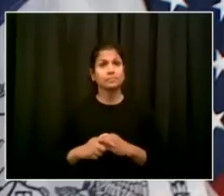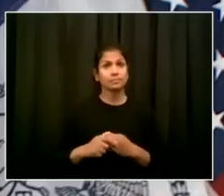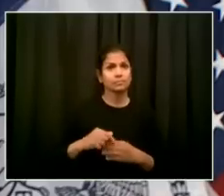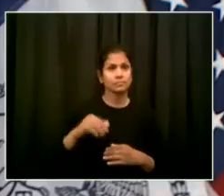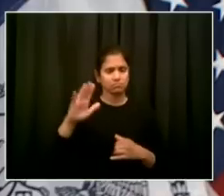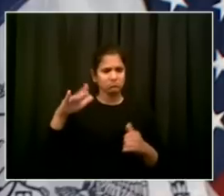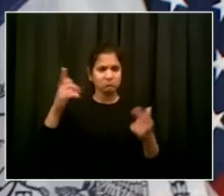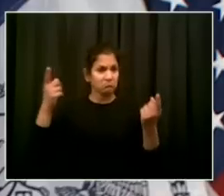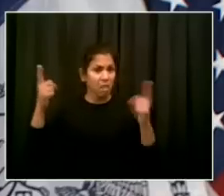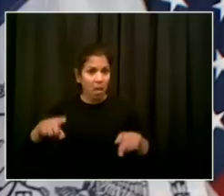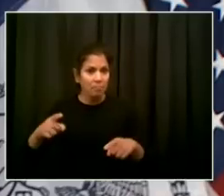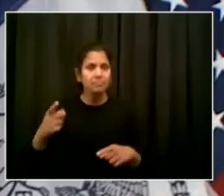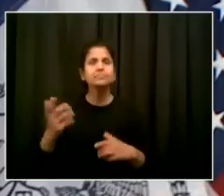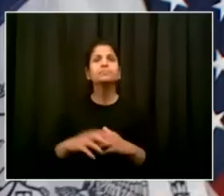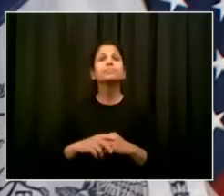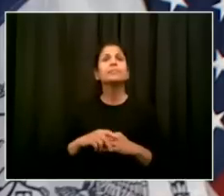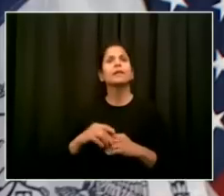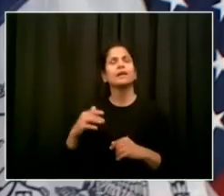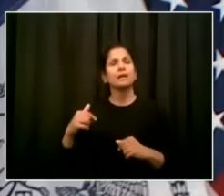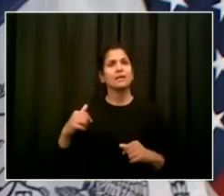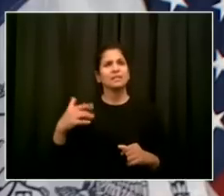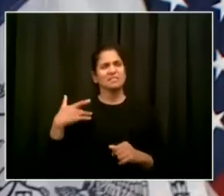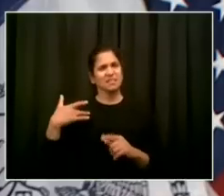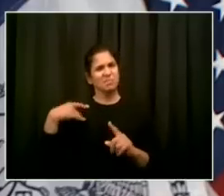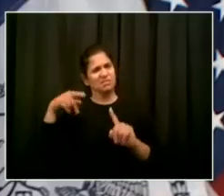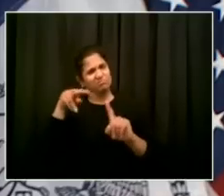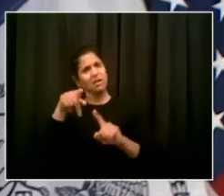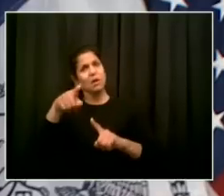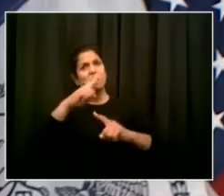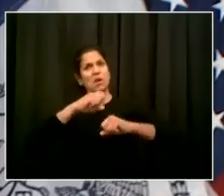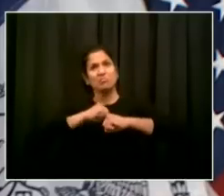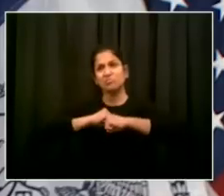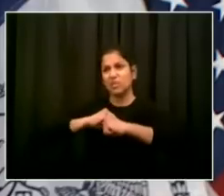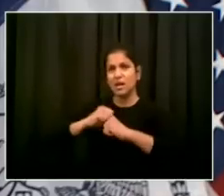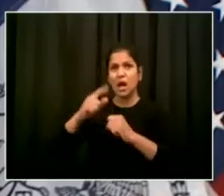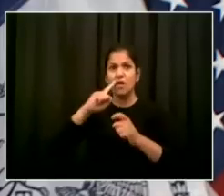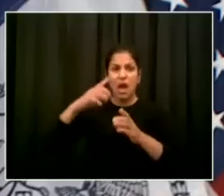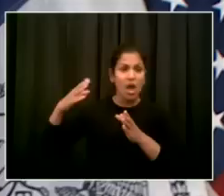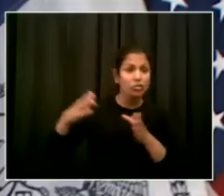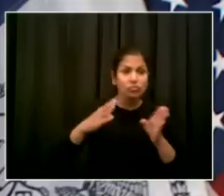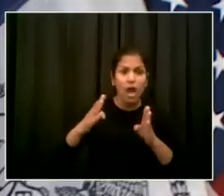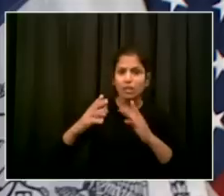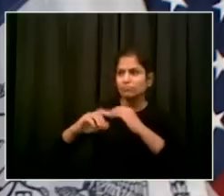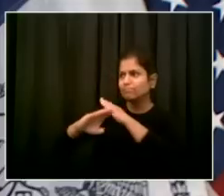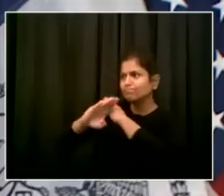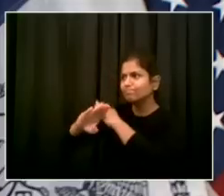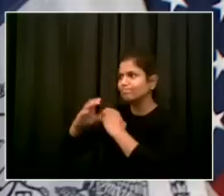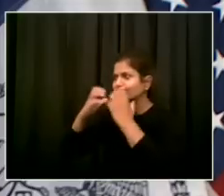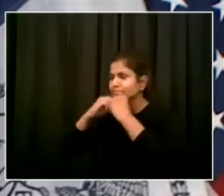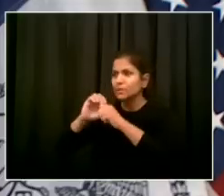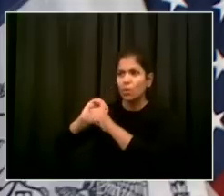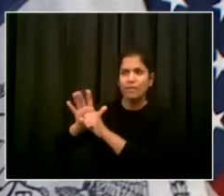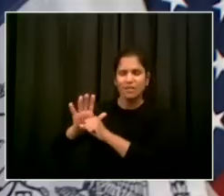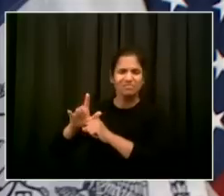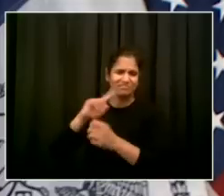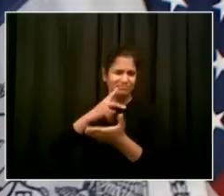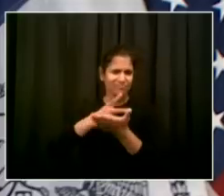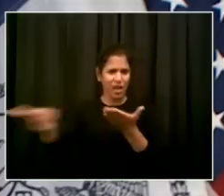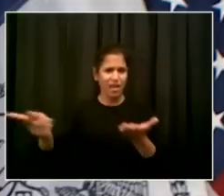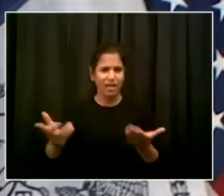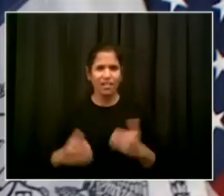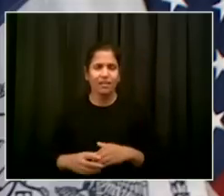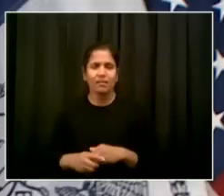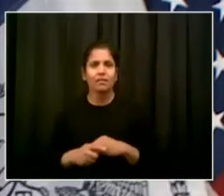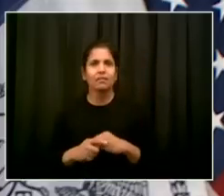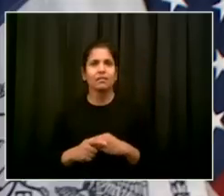strategy that has been coming out of your office and the governor's office about these clusters is in some